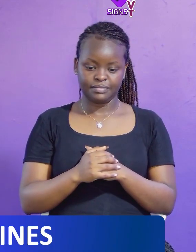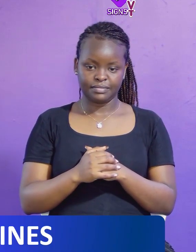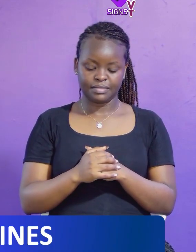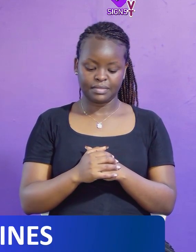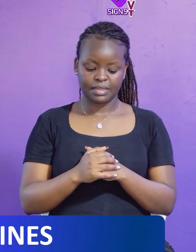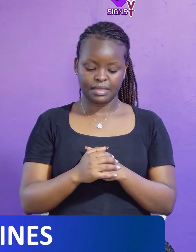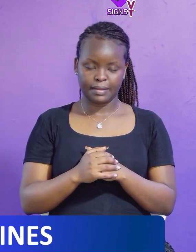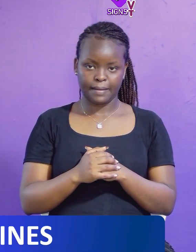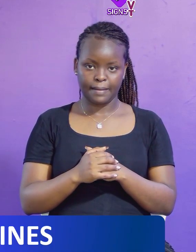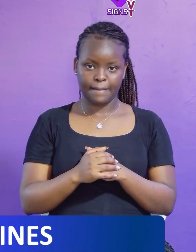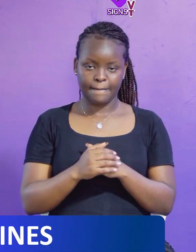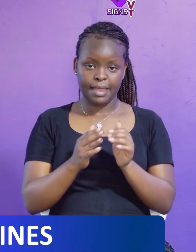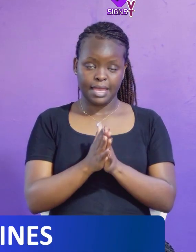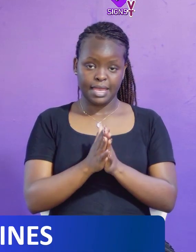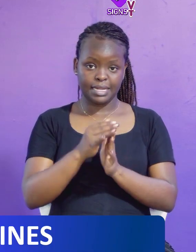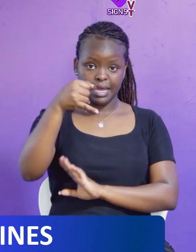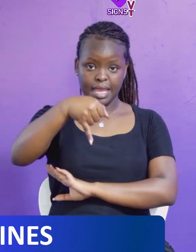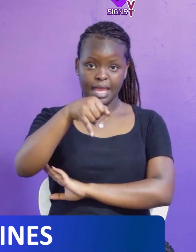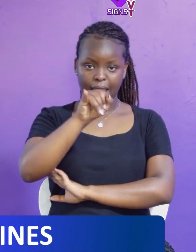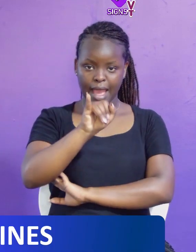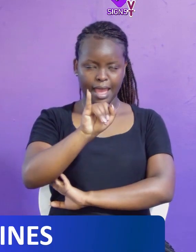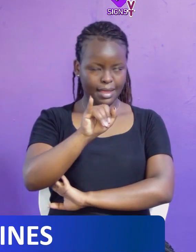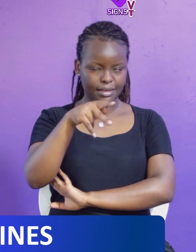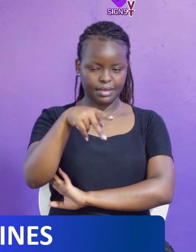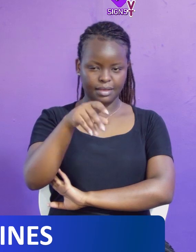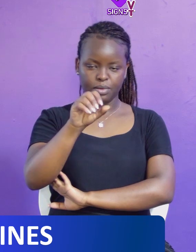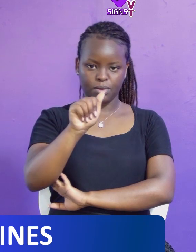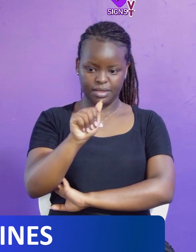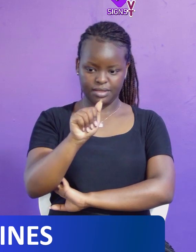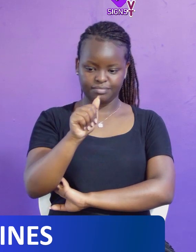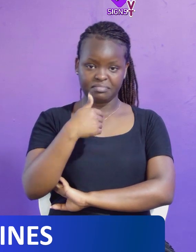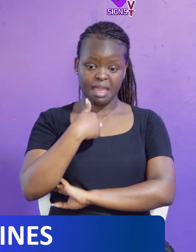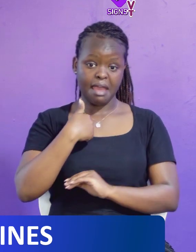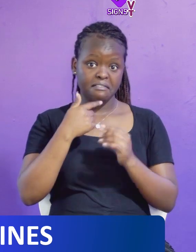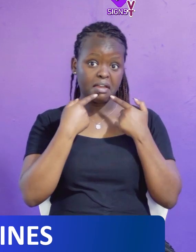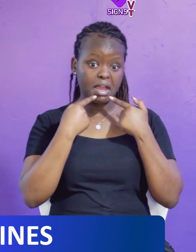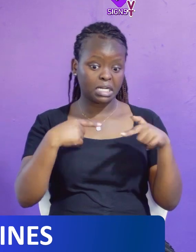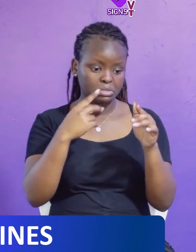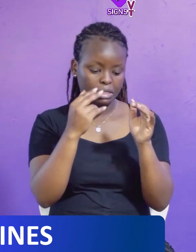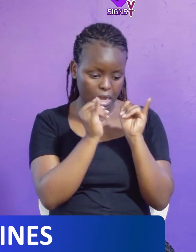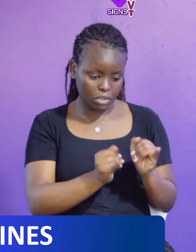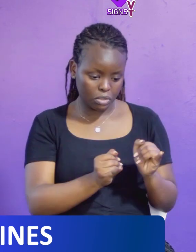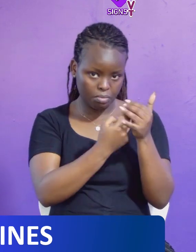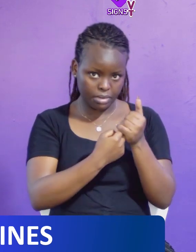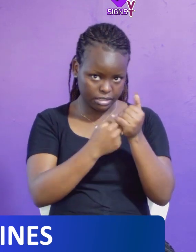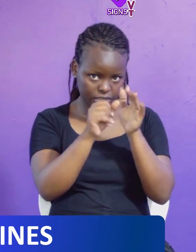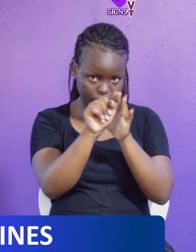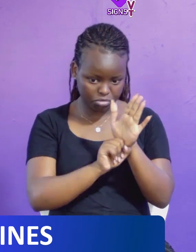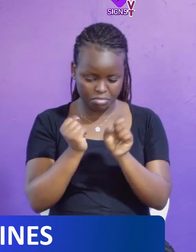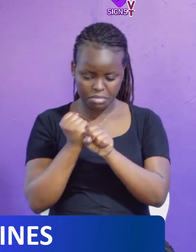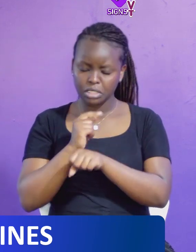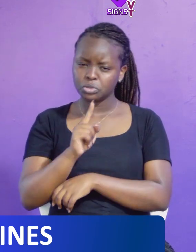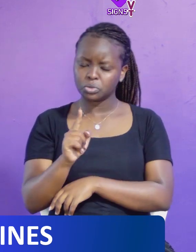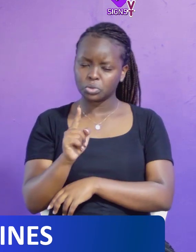Commission and the Independent Policing Oversight Authority have announced a new partnership aimed at ensuring